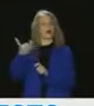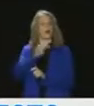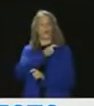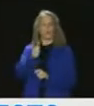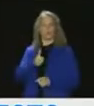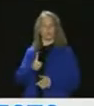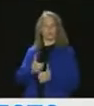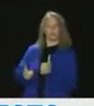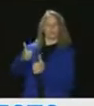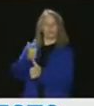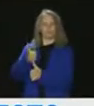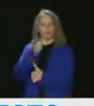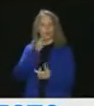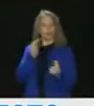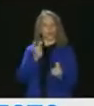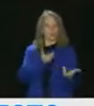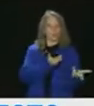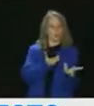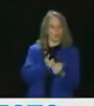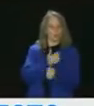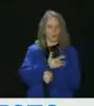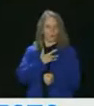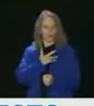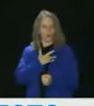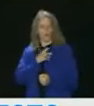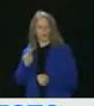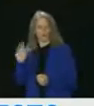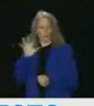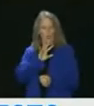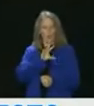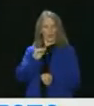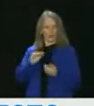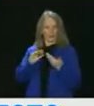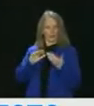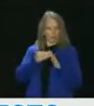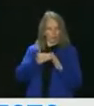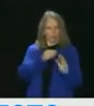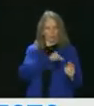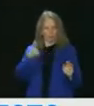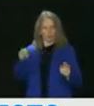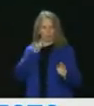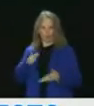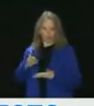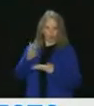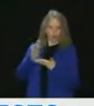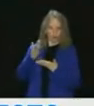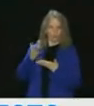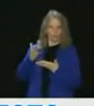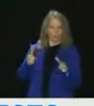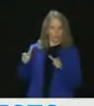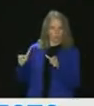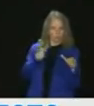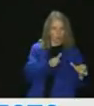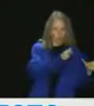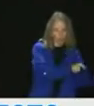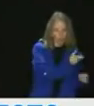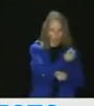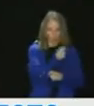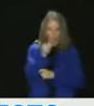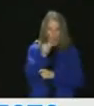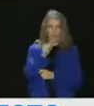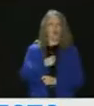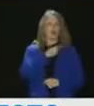municipalities, provinces, to deal with the blockages. I also share the most recent developments with other party leaders.